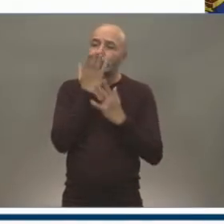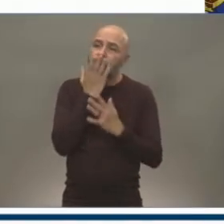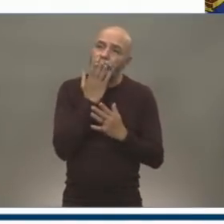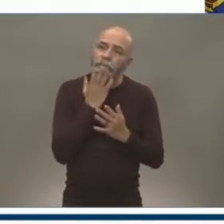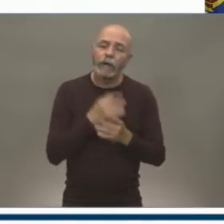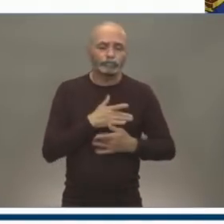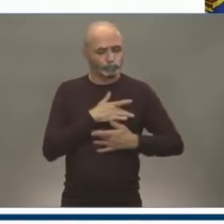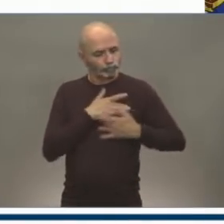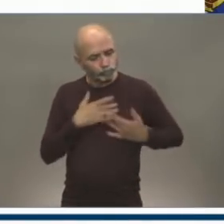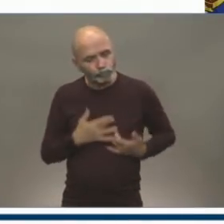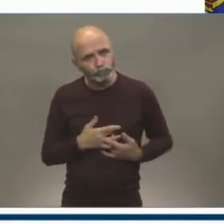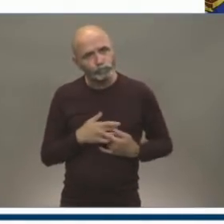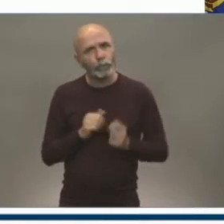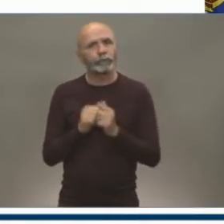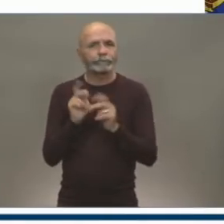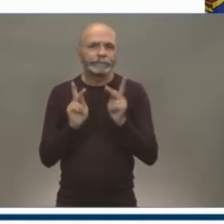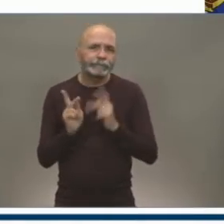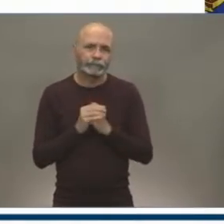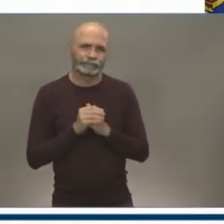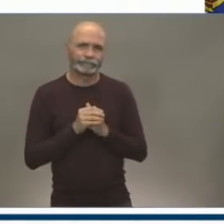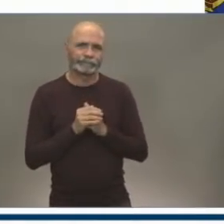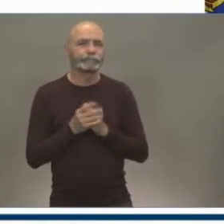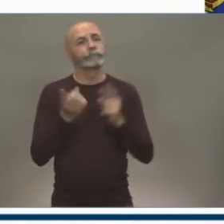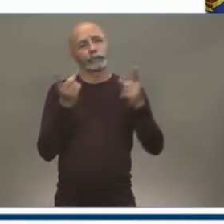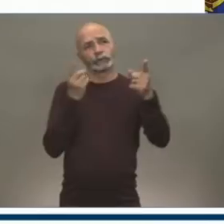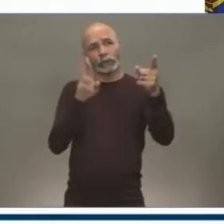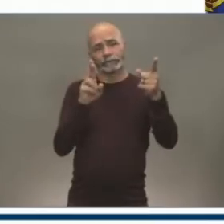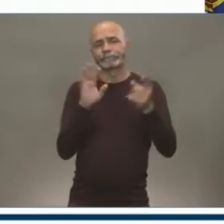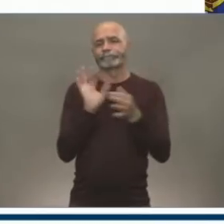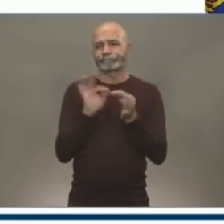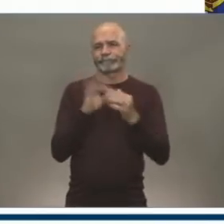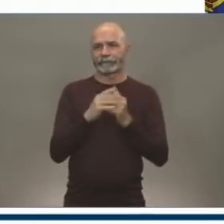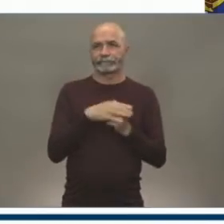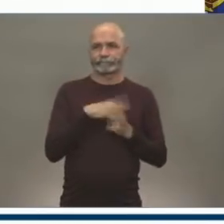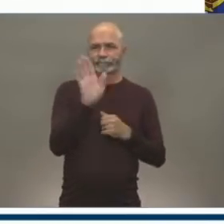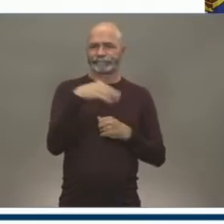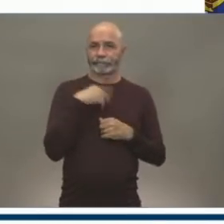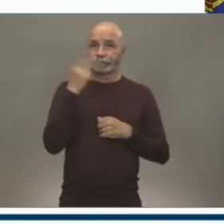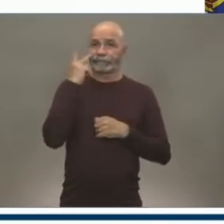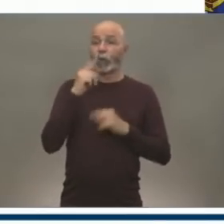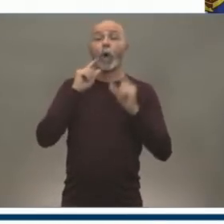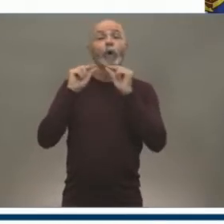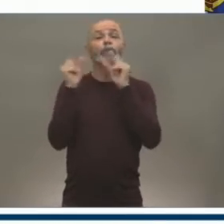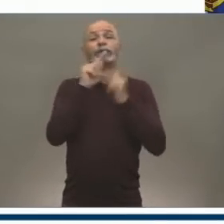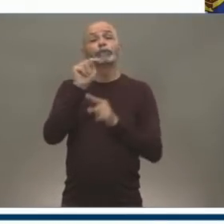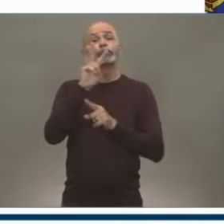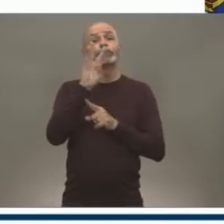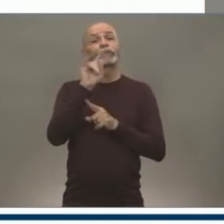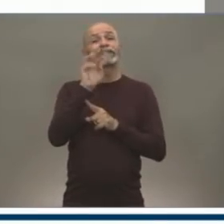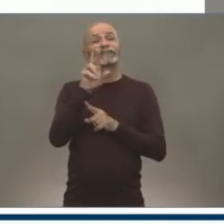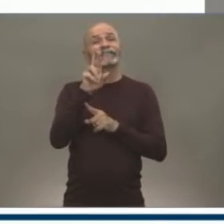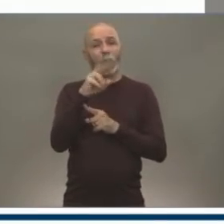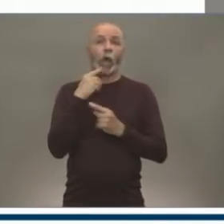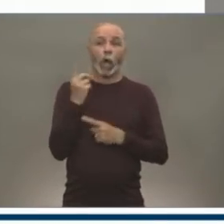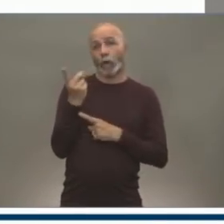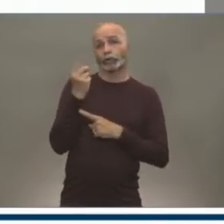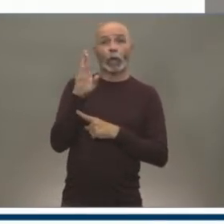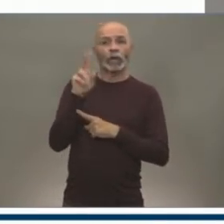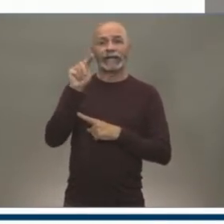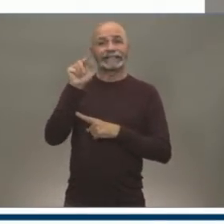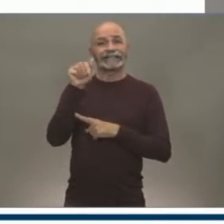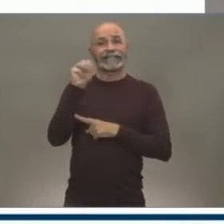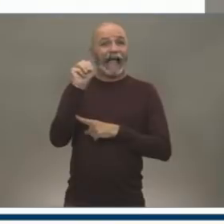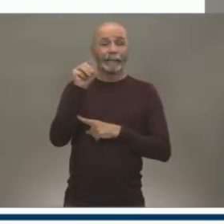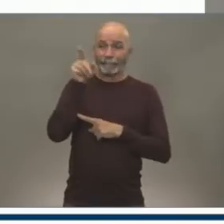Premier? Your answer reminded me, I saw, it was a tweet today by Dr. Theresa Tam, and it was talking about this